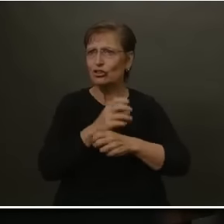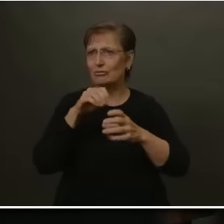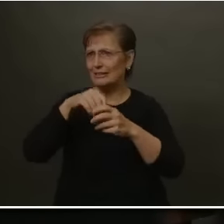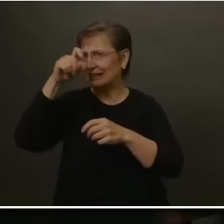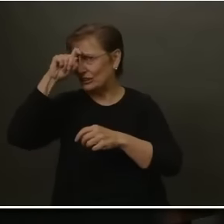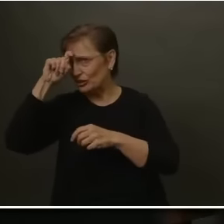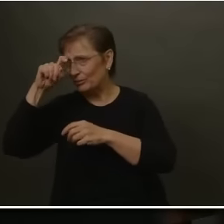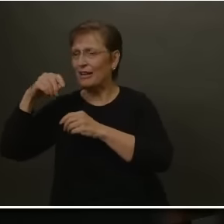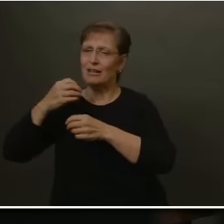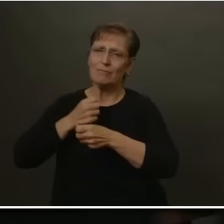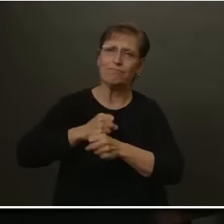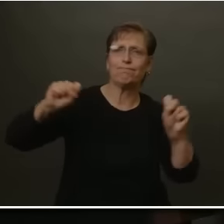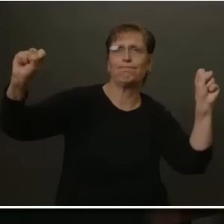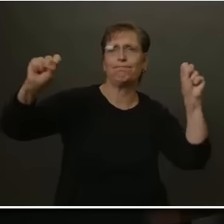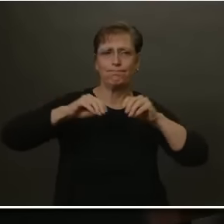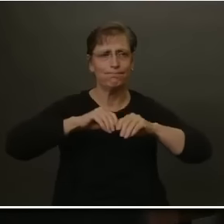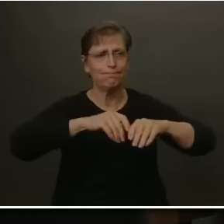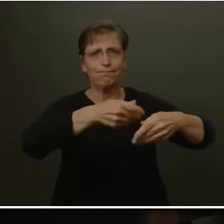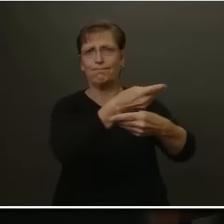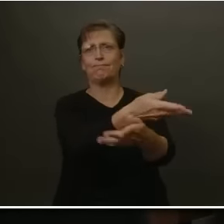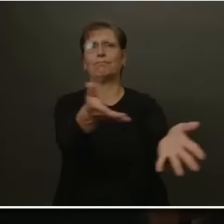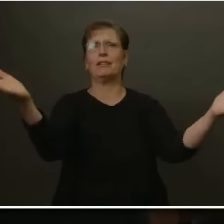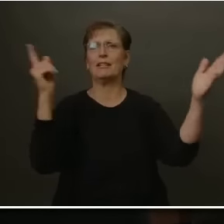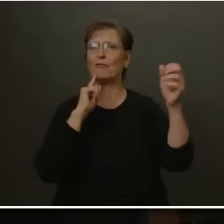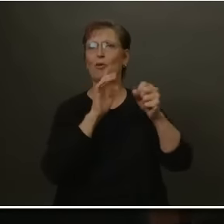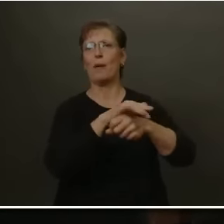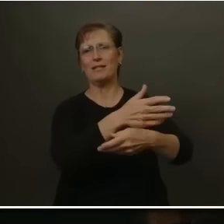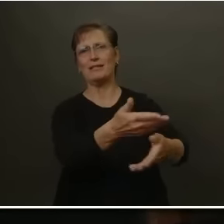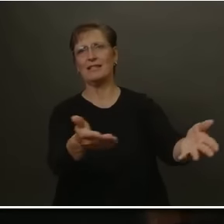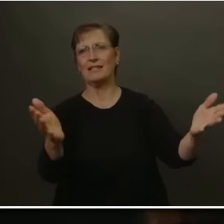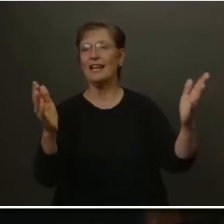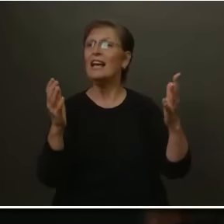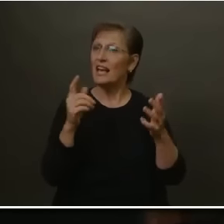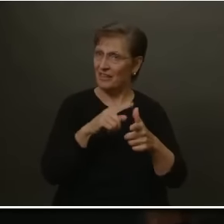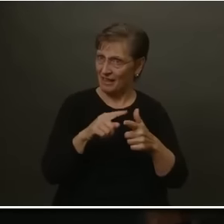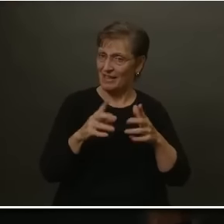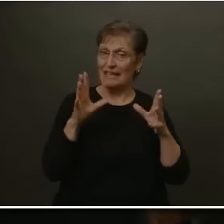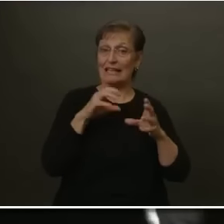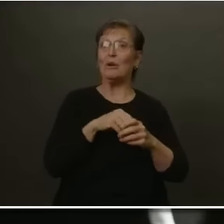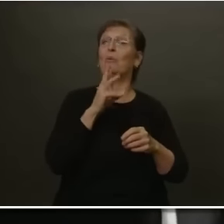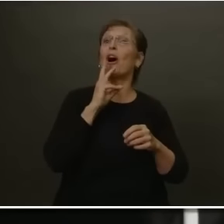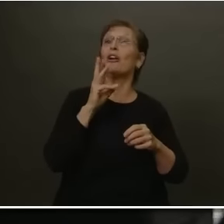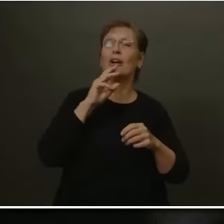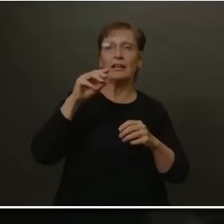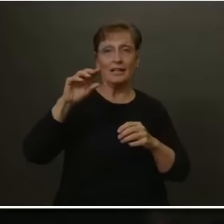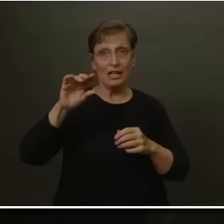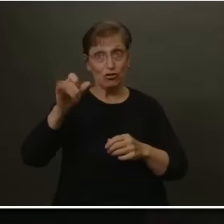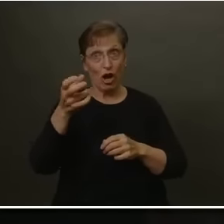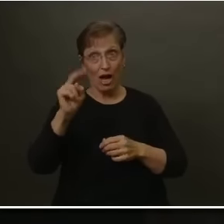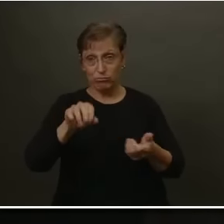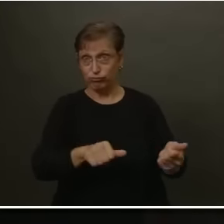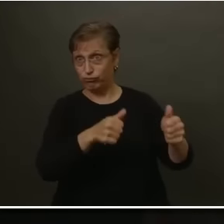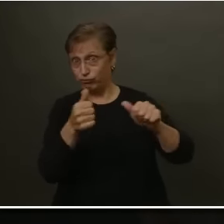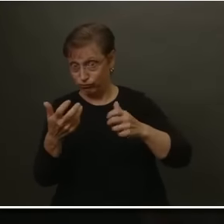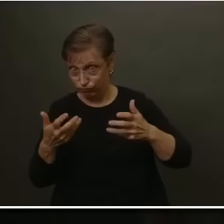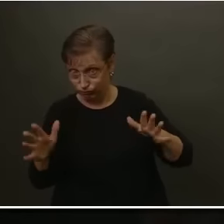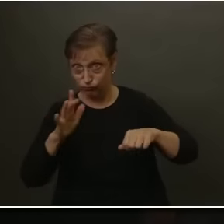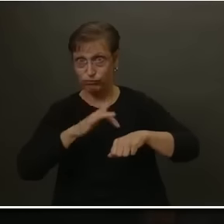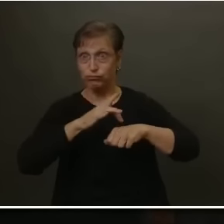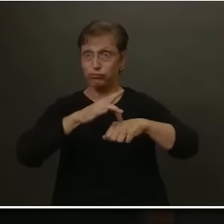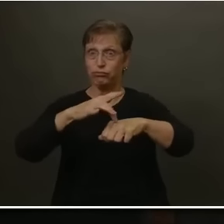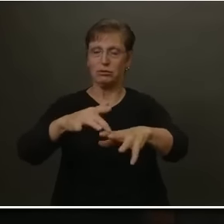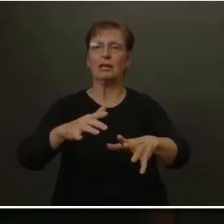it, your son Jesus received the baptism of John and was anointed by the Holy Spirit as the Messiah, the Christ,